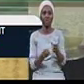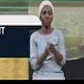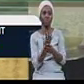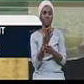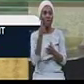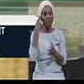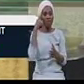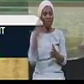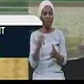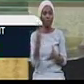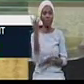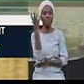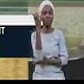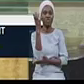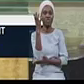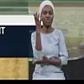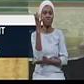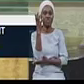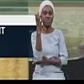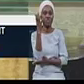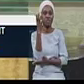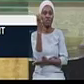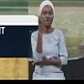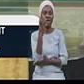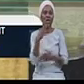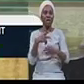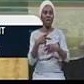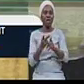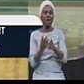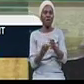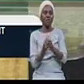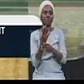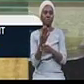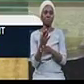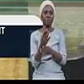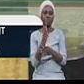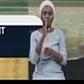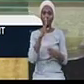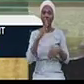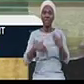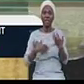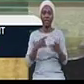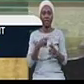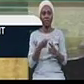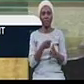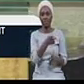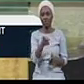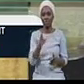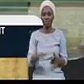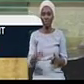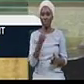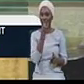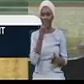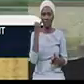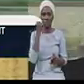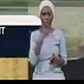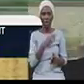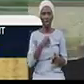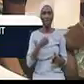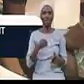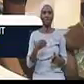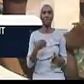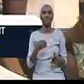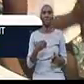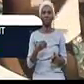do yield their strength. Be glad then, ye children of Zion. Are children of Zion